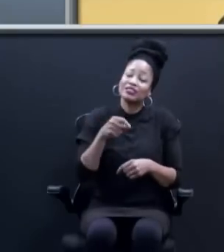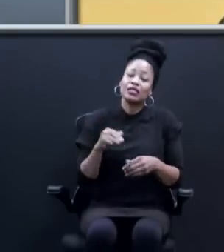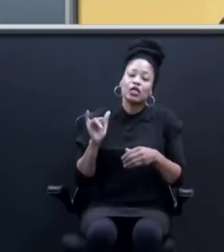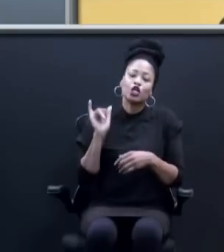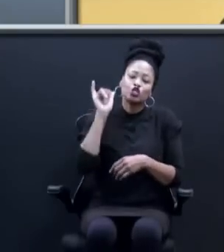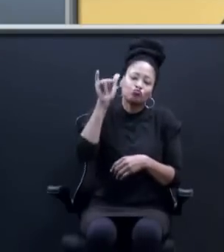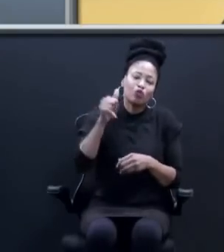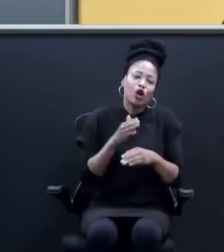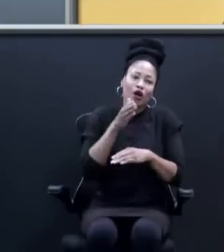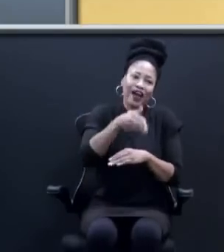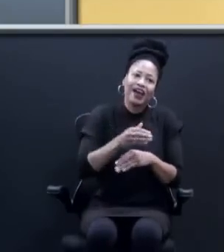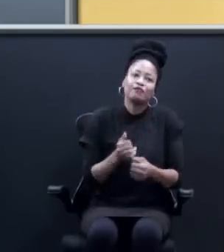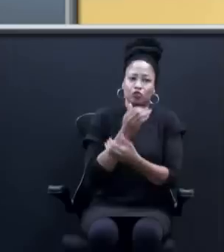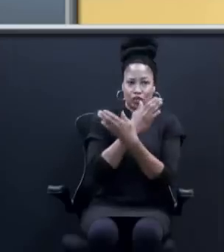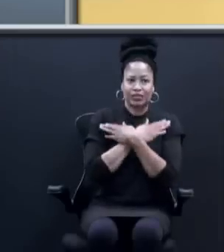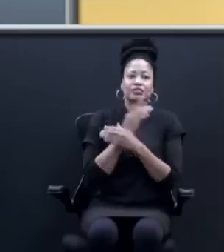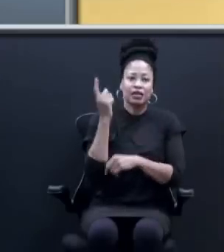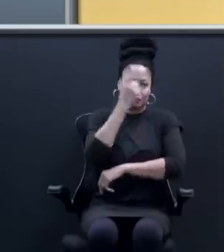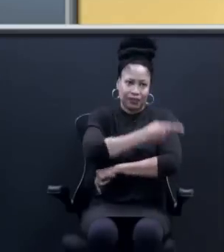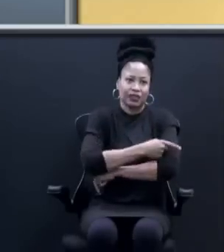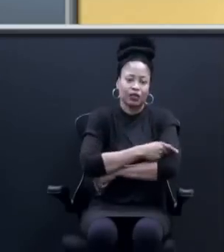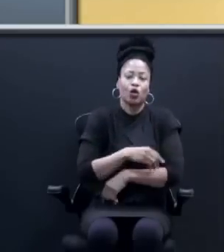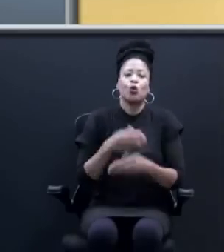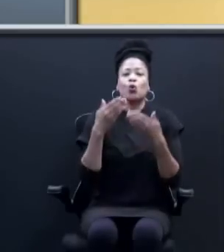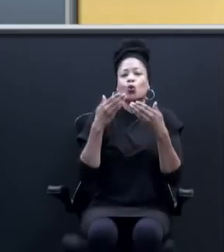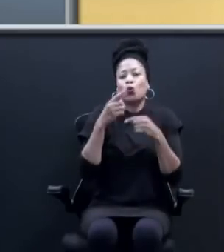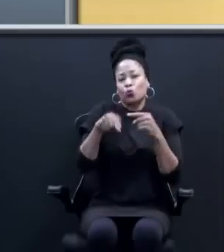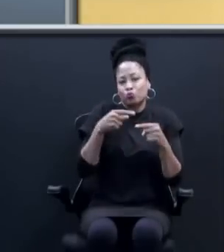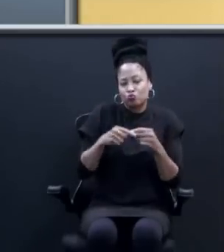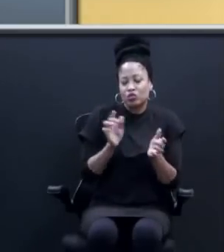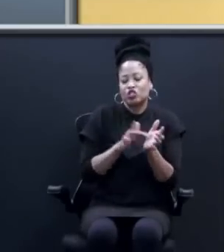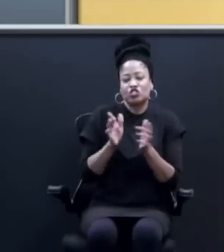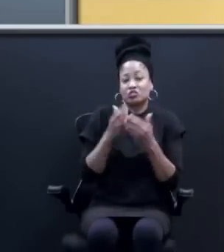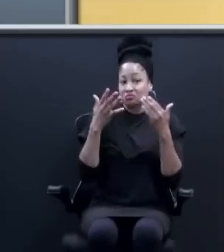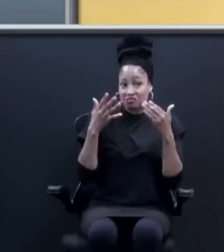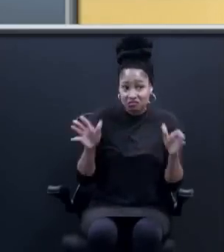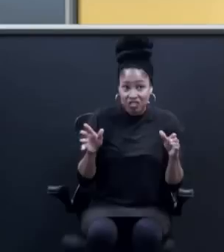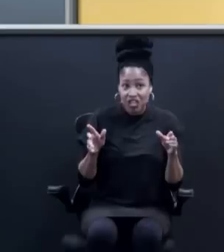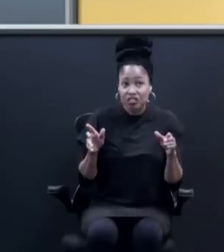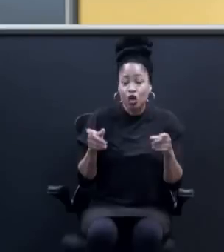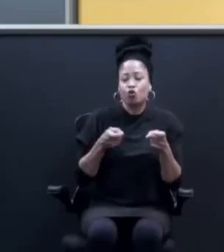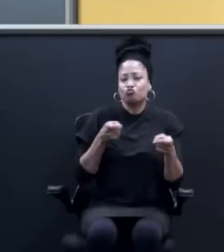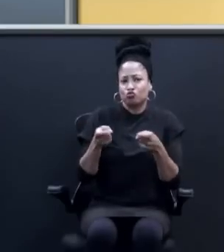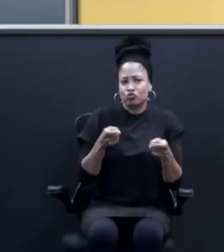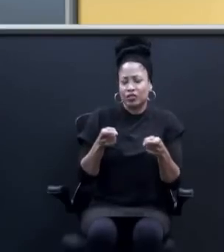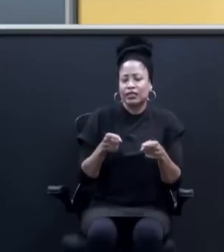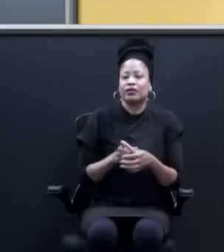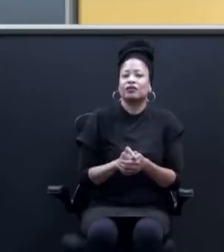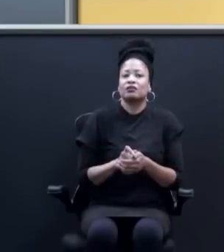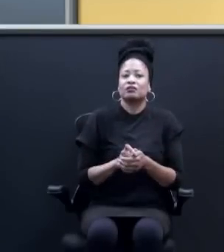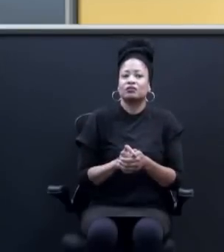And when Jesus finished ruling, it's going to be on the seventh day.